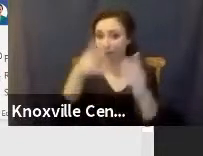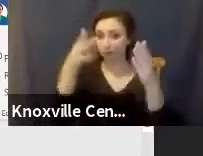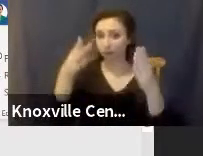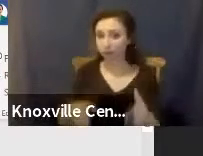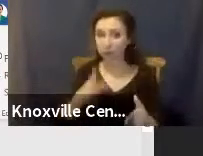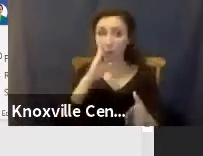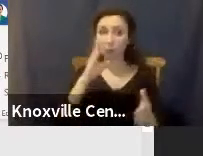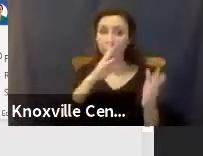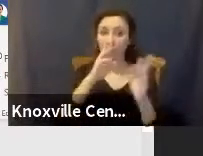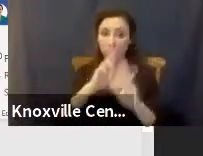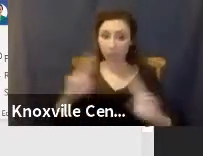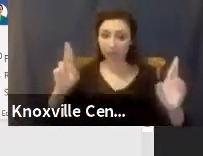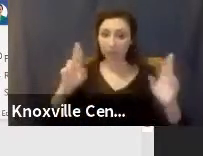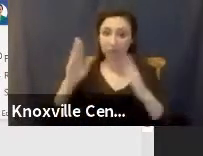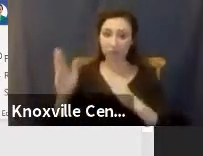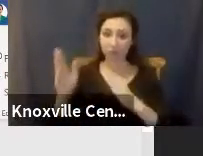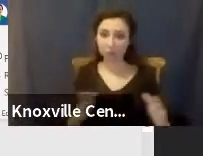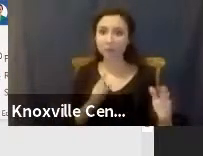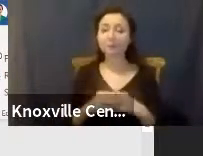prepare.